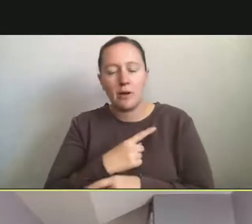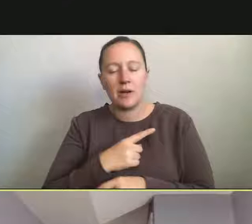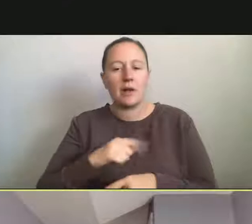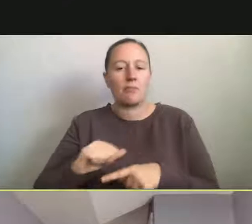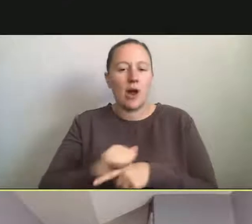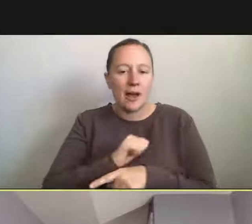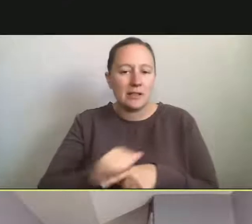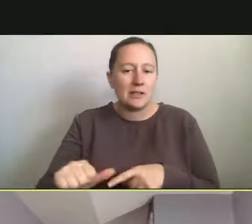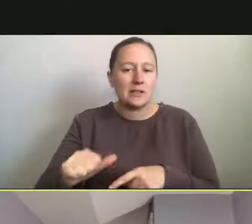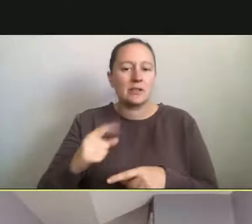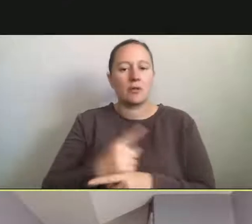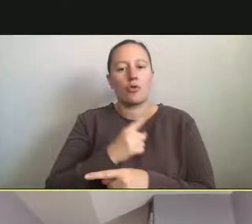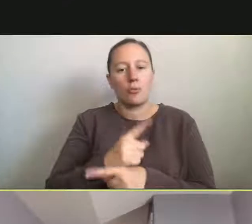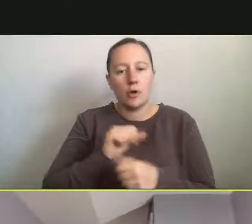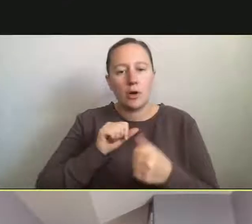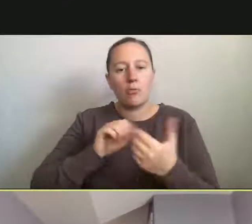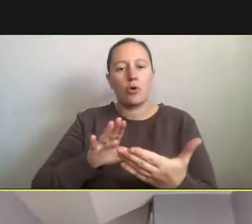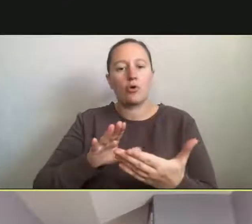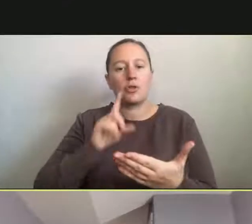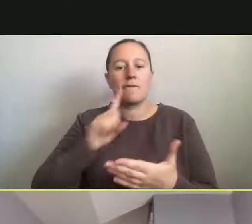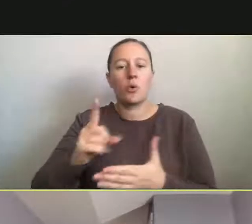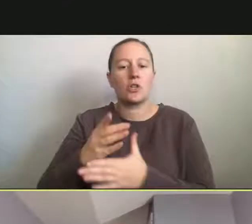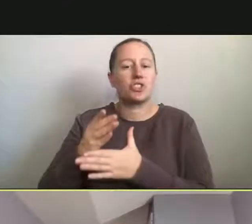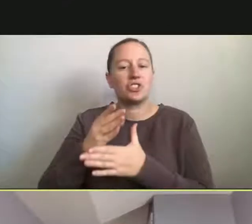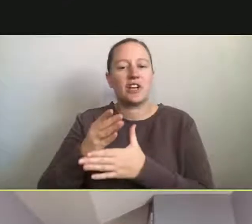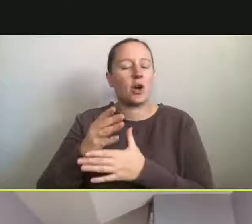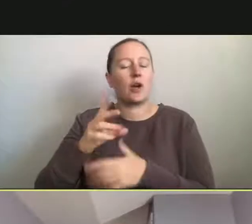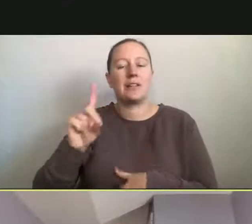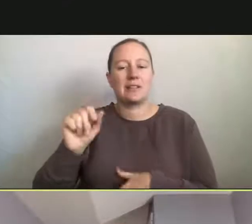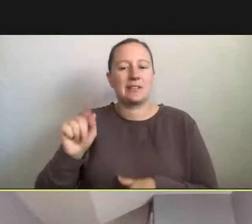practices for sharing research participants' data.